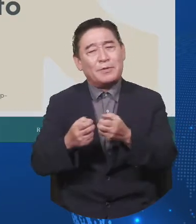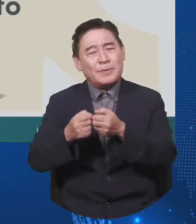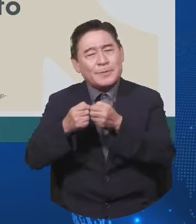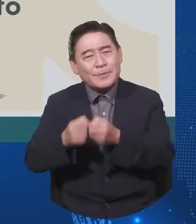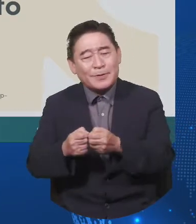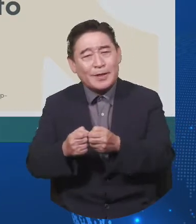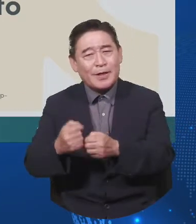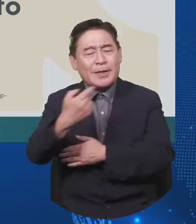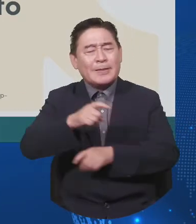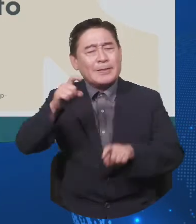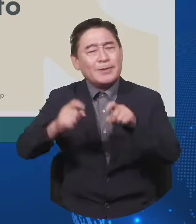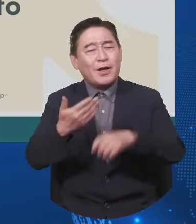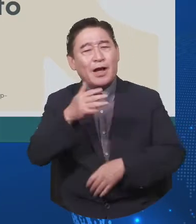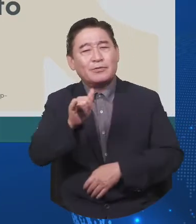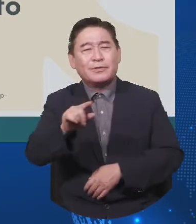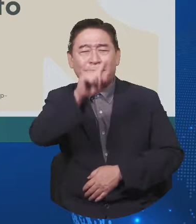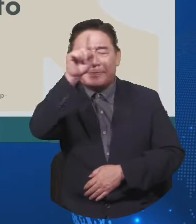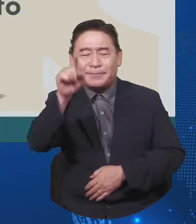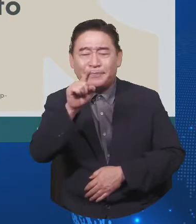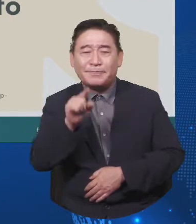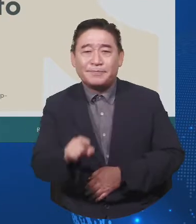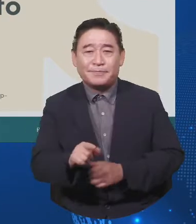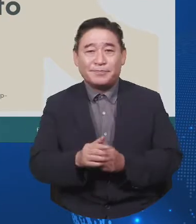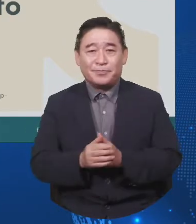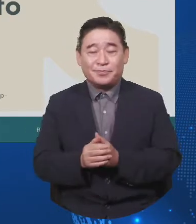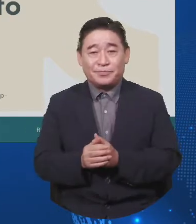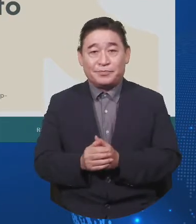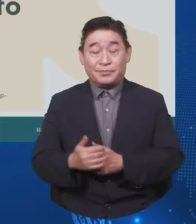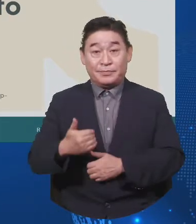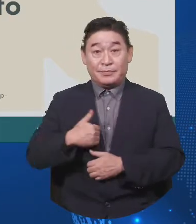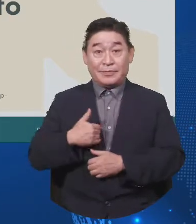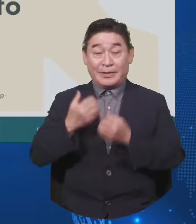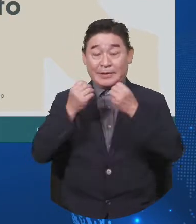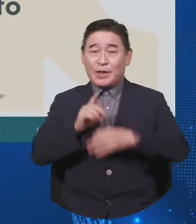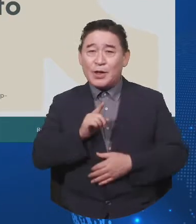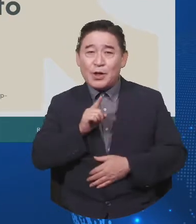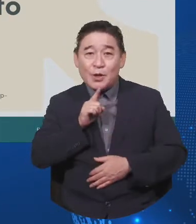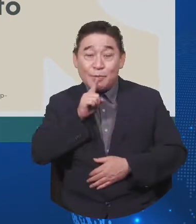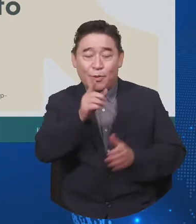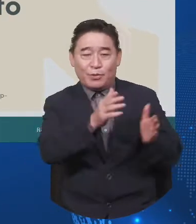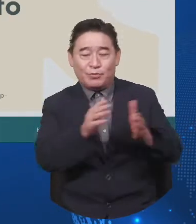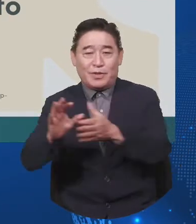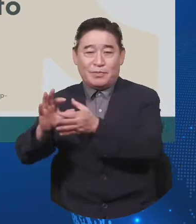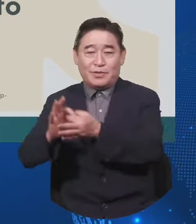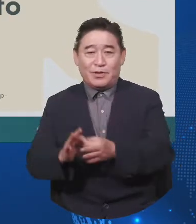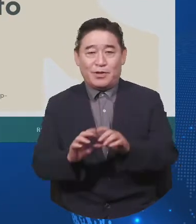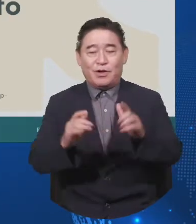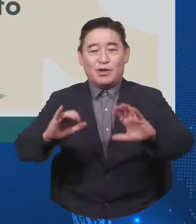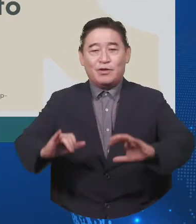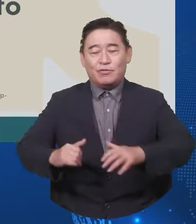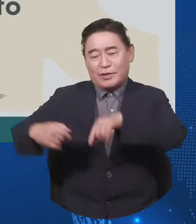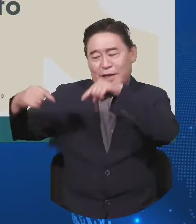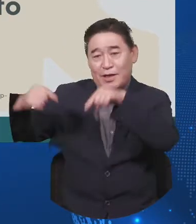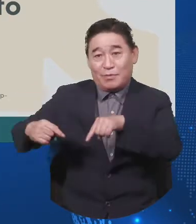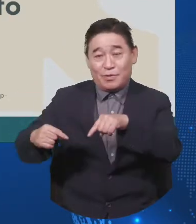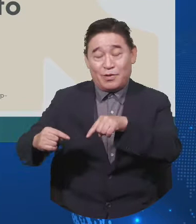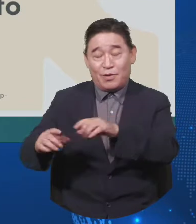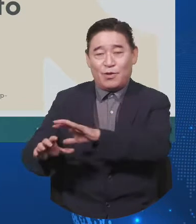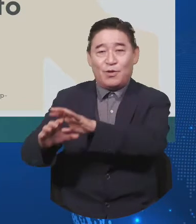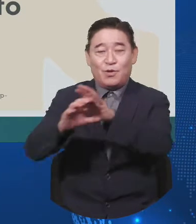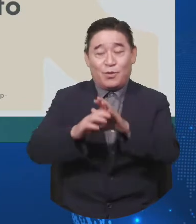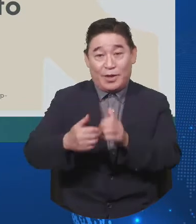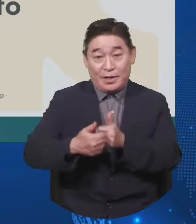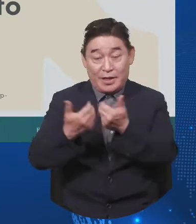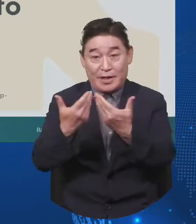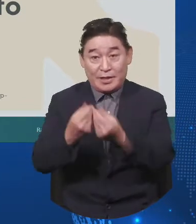As part of a new paper, we've been mapping and exploring a range of international cooperation responses to COVID-19 from